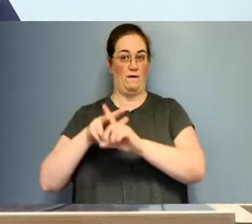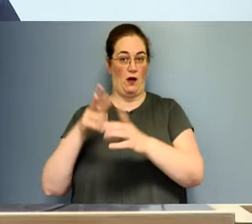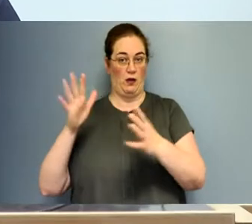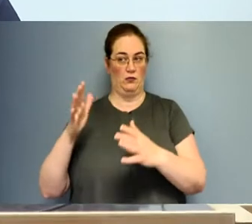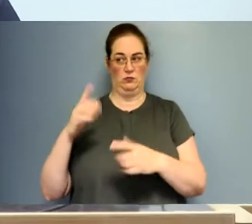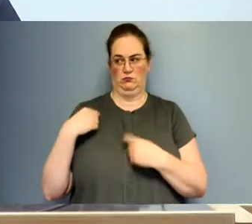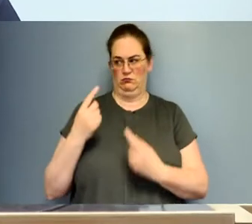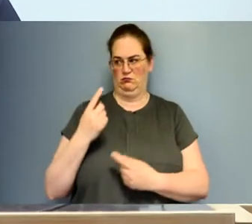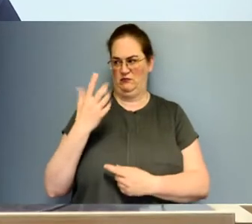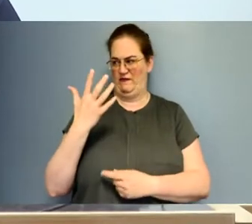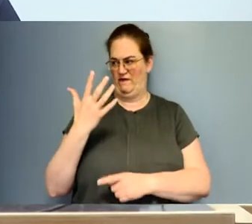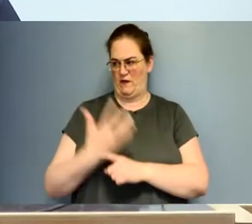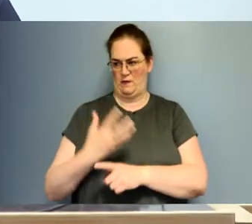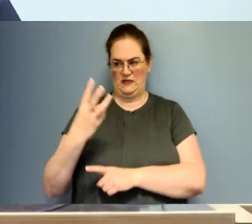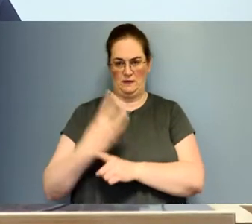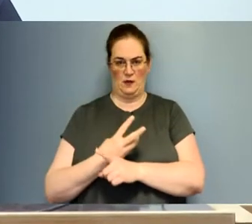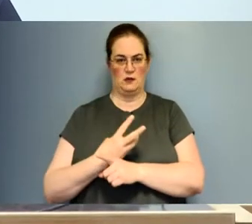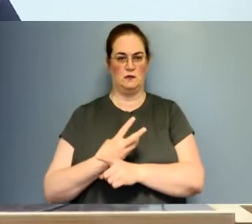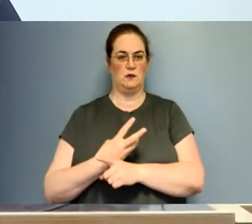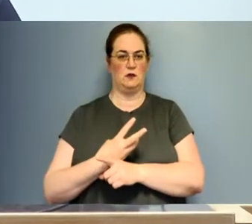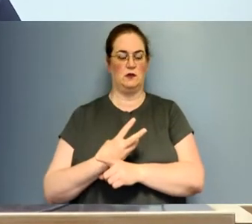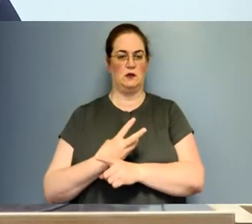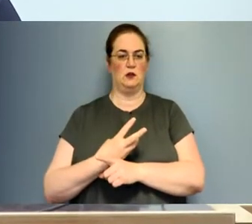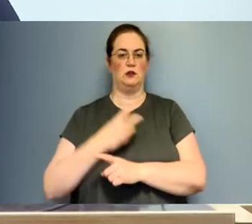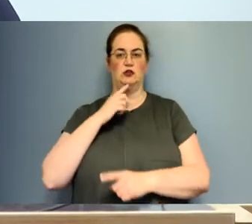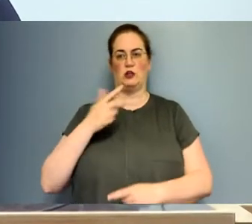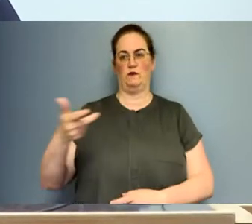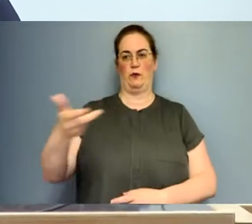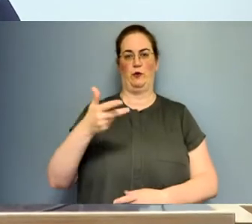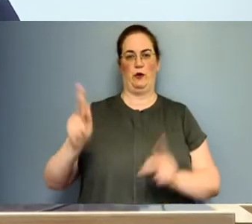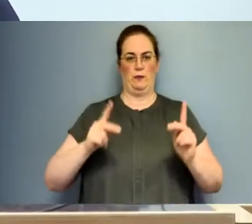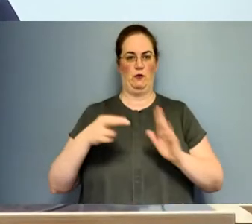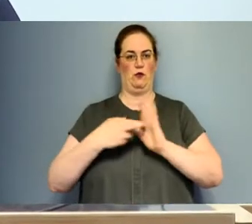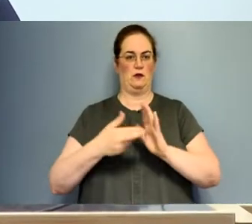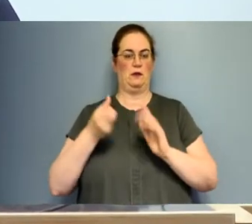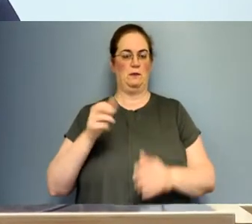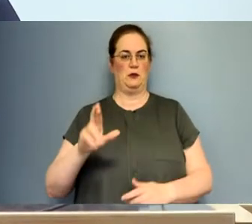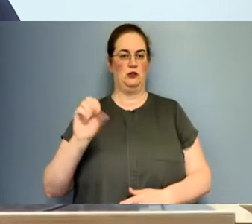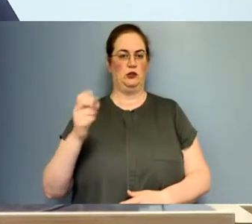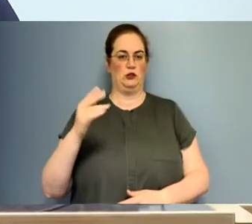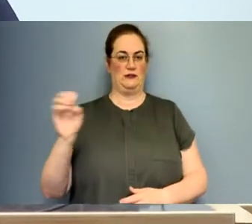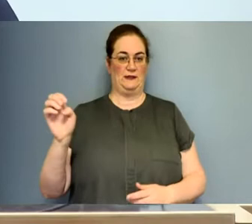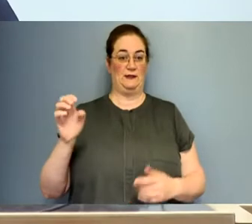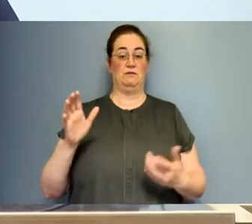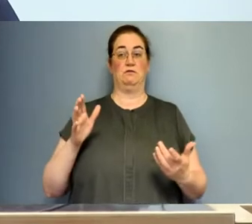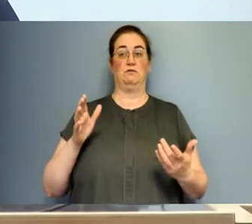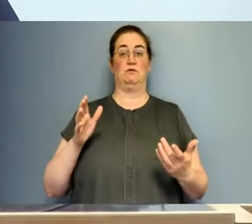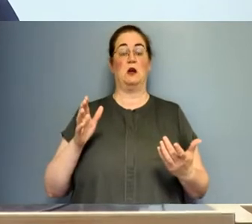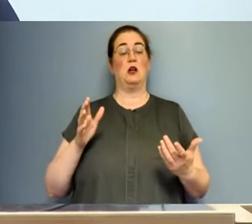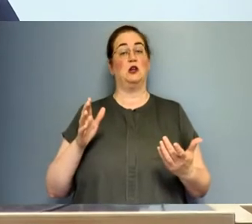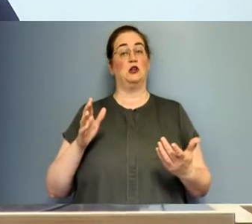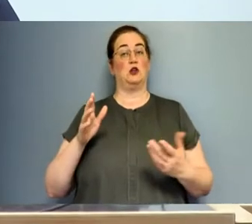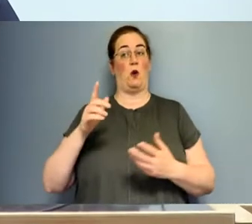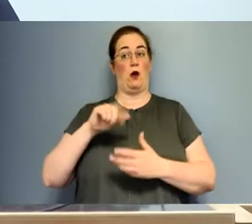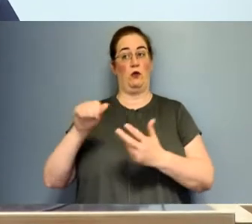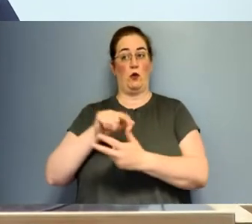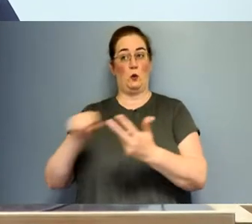the last 5 or 6 months have been just from those three people represented by Mr. Schnee. So other than those three